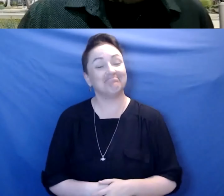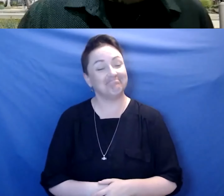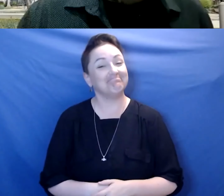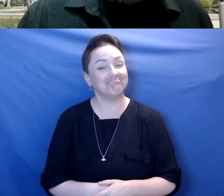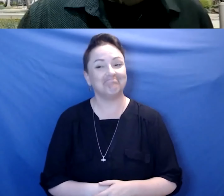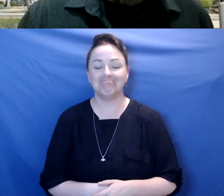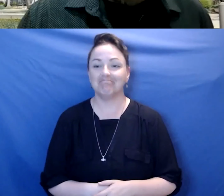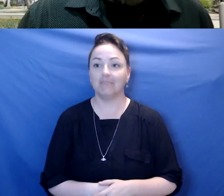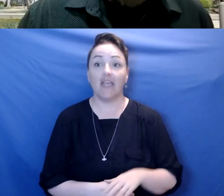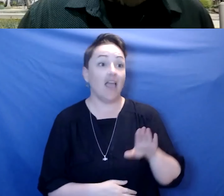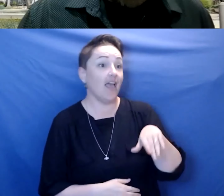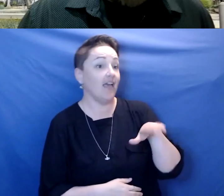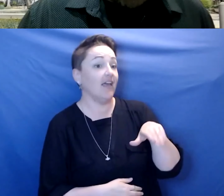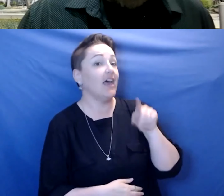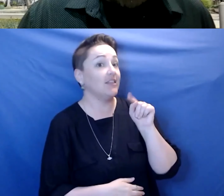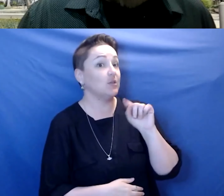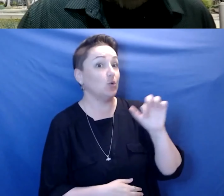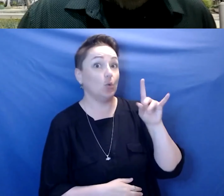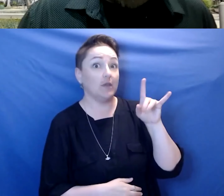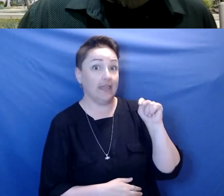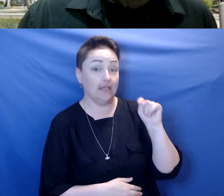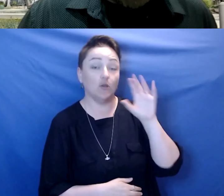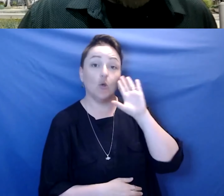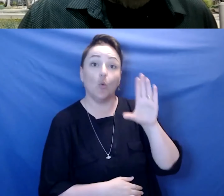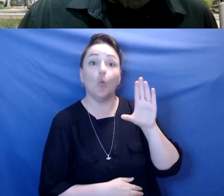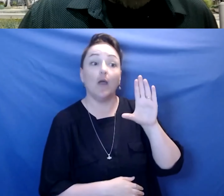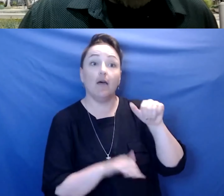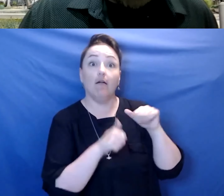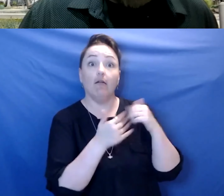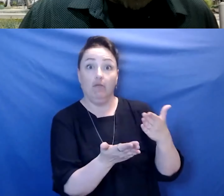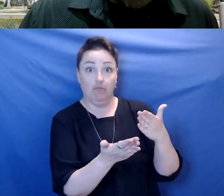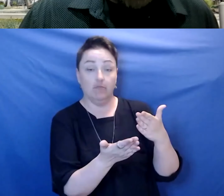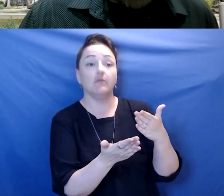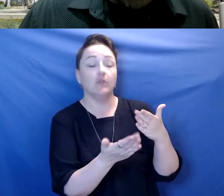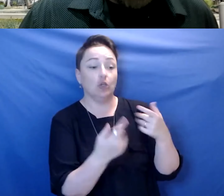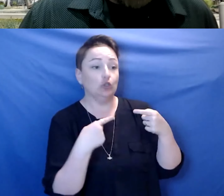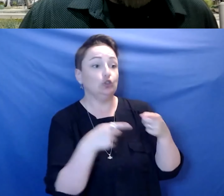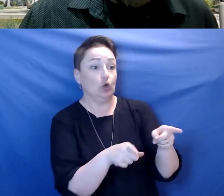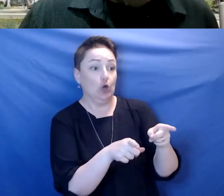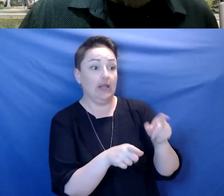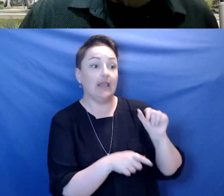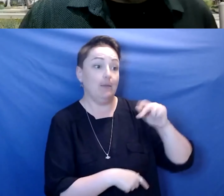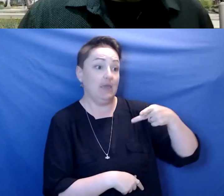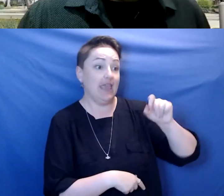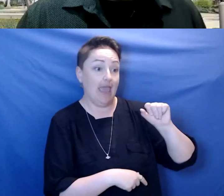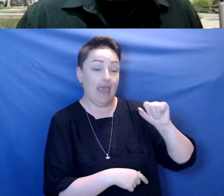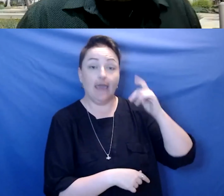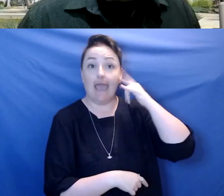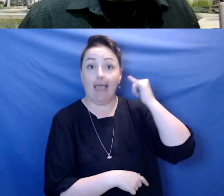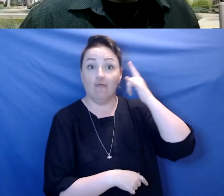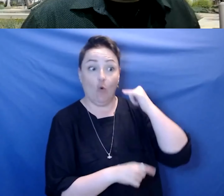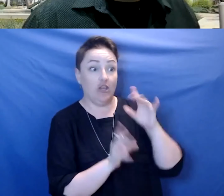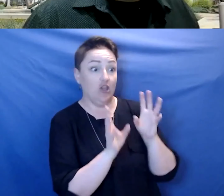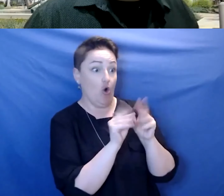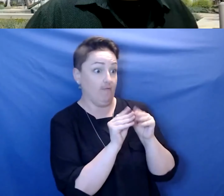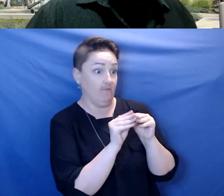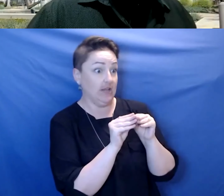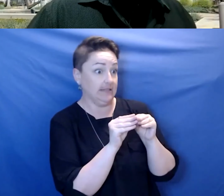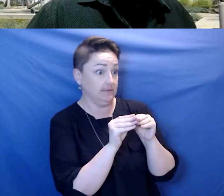And David, the toolkit's going to be at the APA California conference in a session, right? Yes. So we're going to have a session on